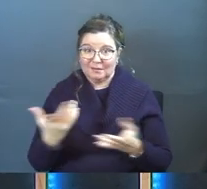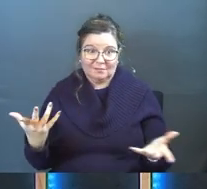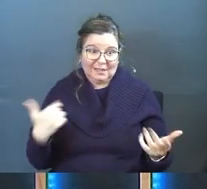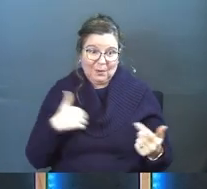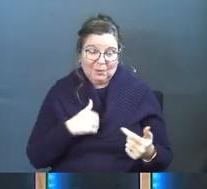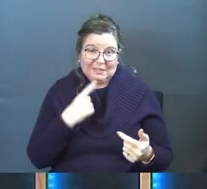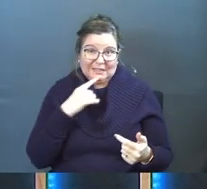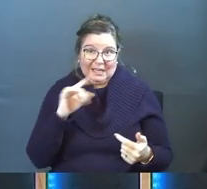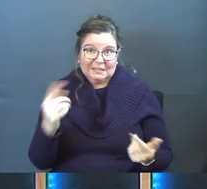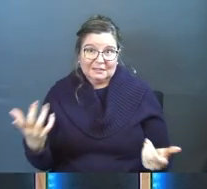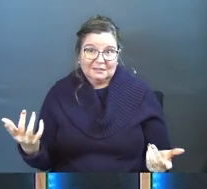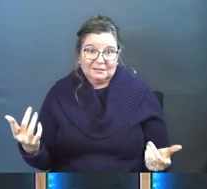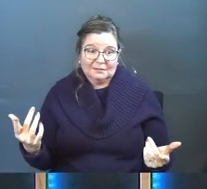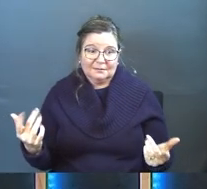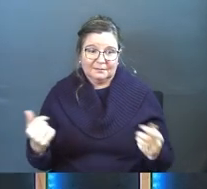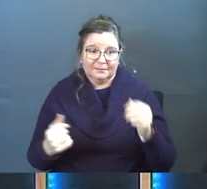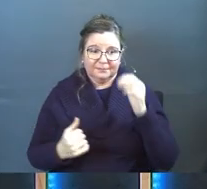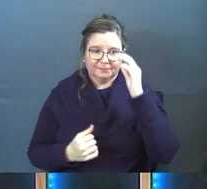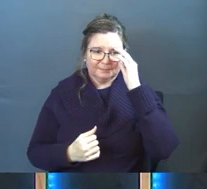say it?